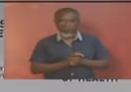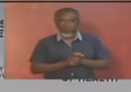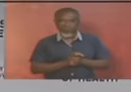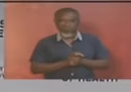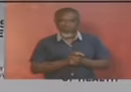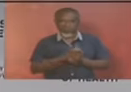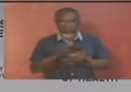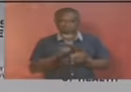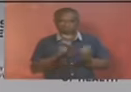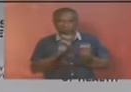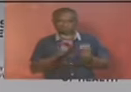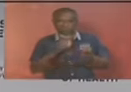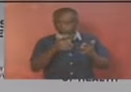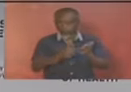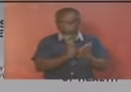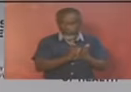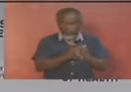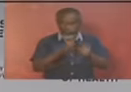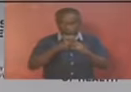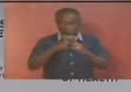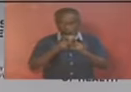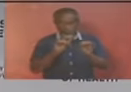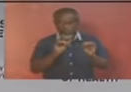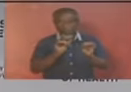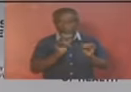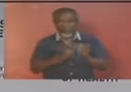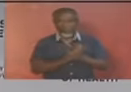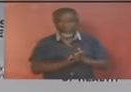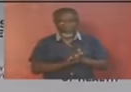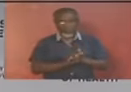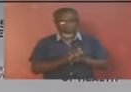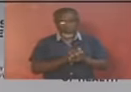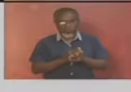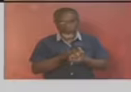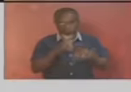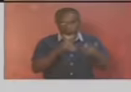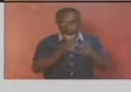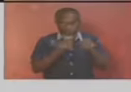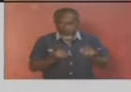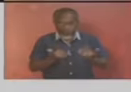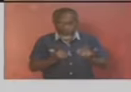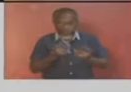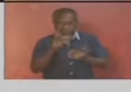new positives reported, leaving our total positive cases at